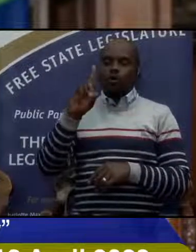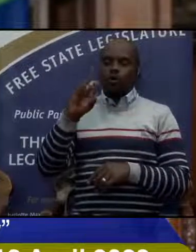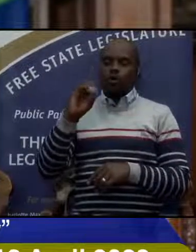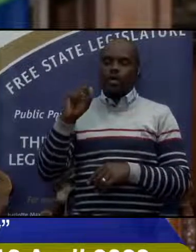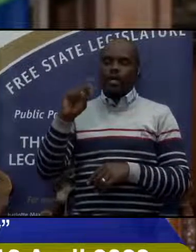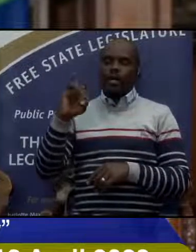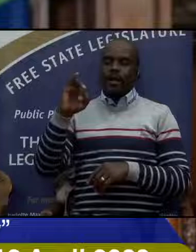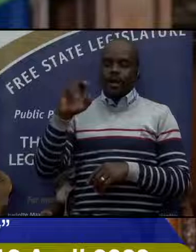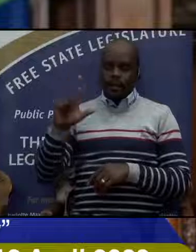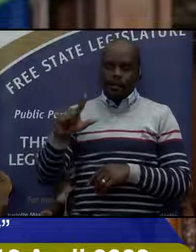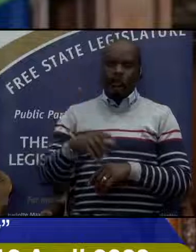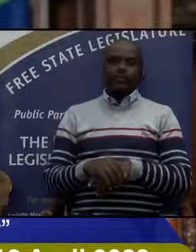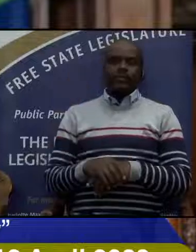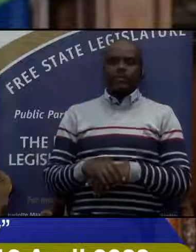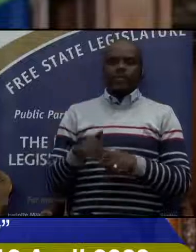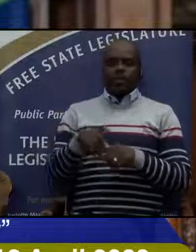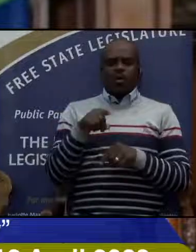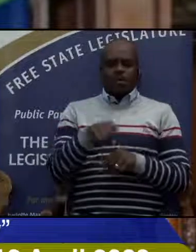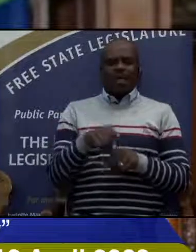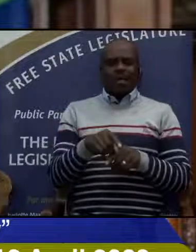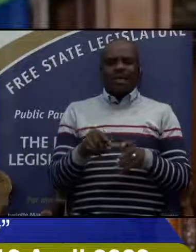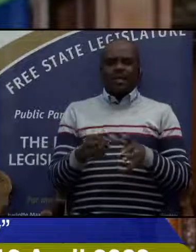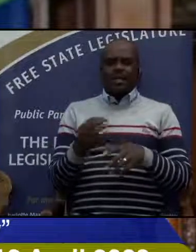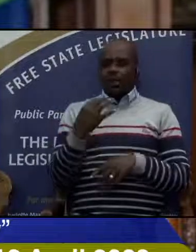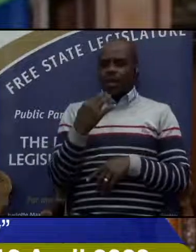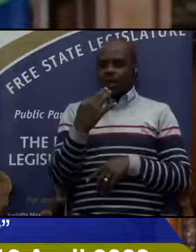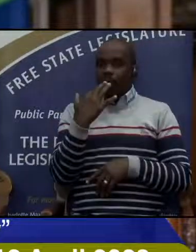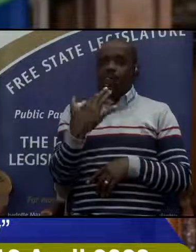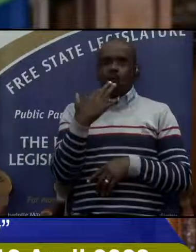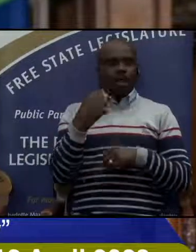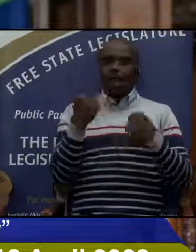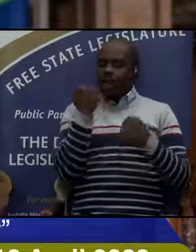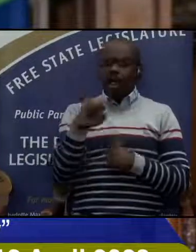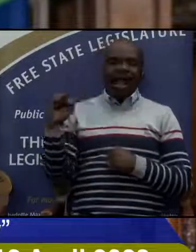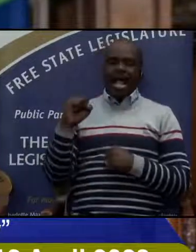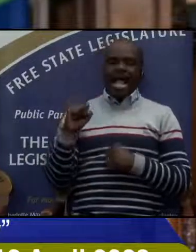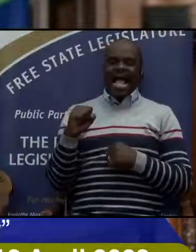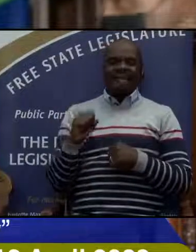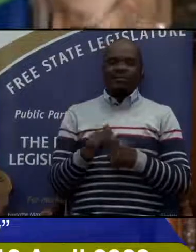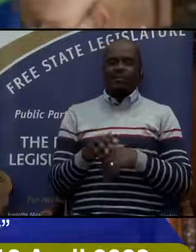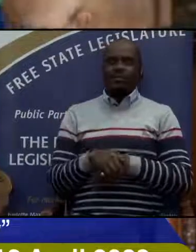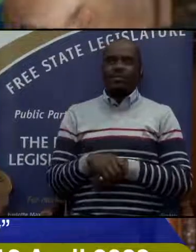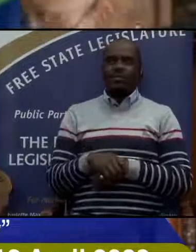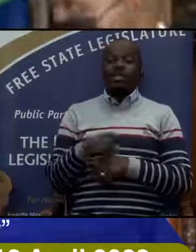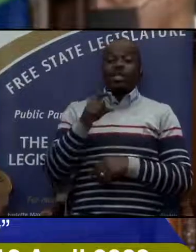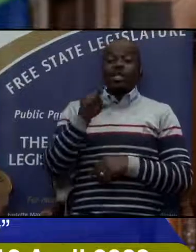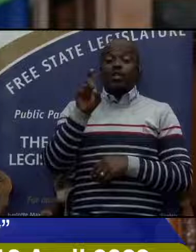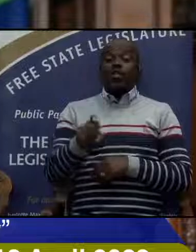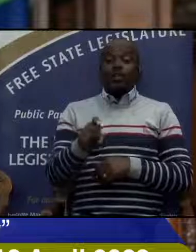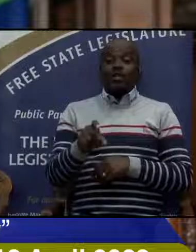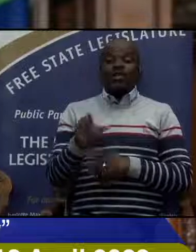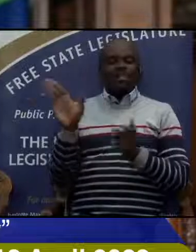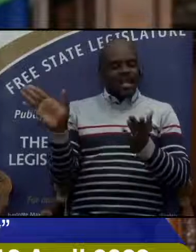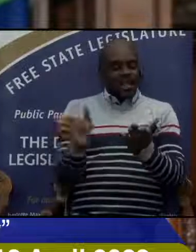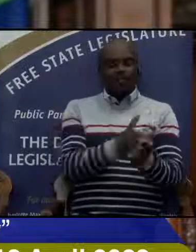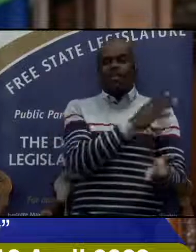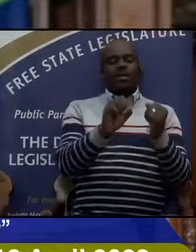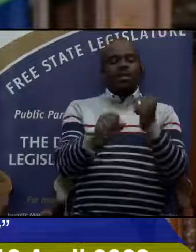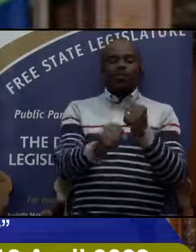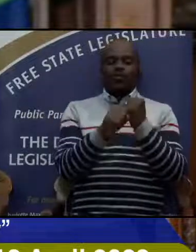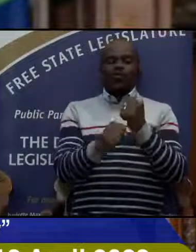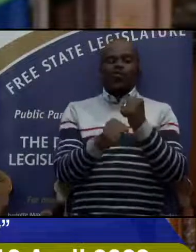place. So it needs to be properly named. Remove that horse and